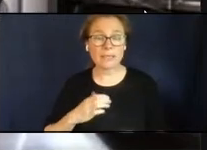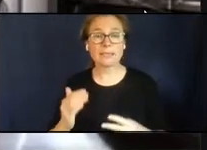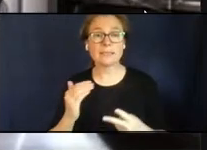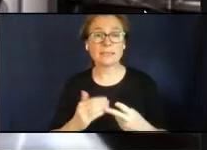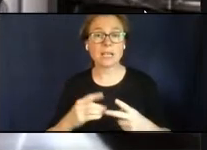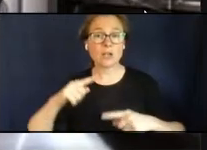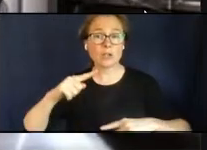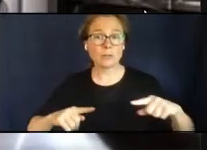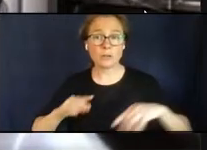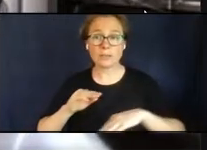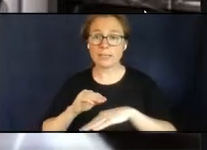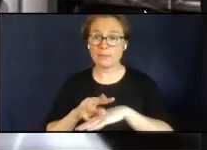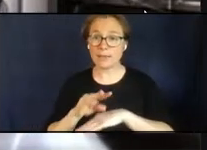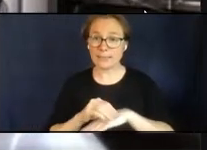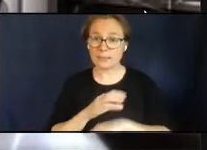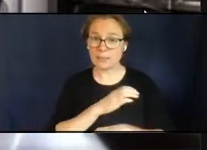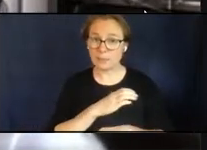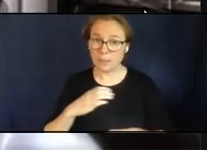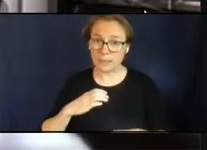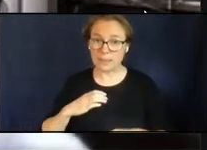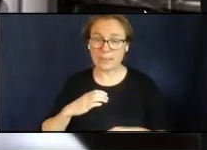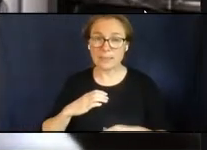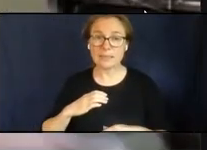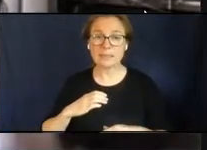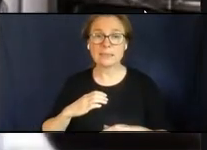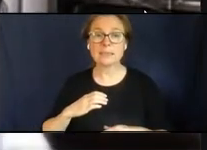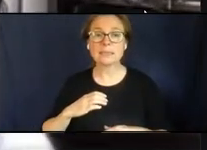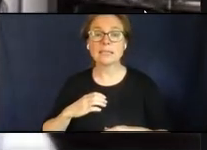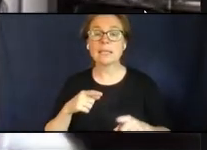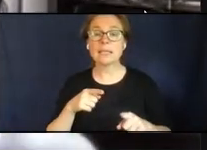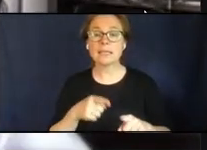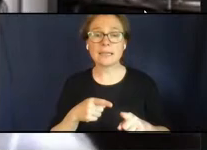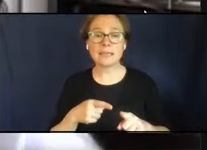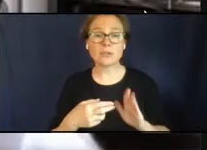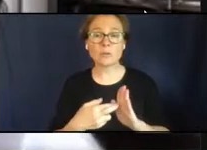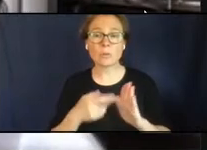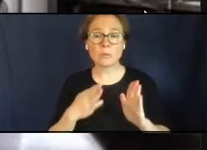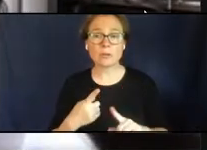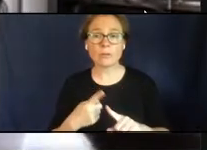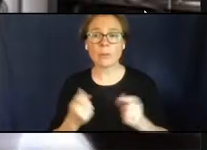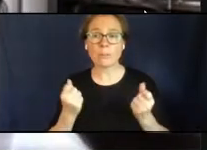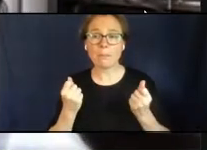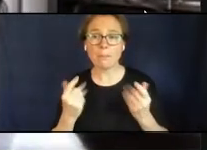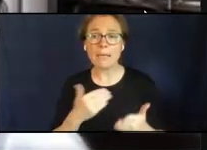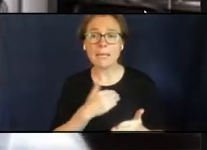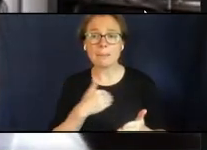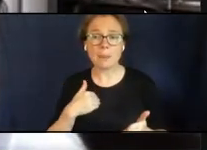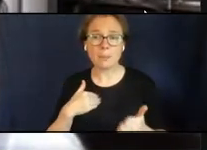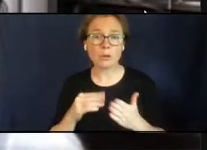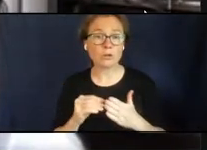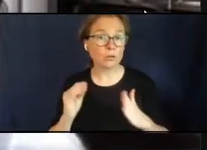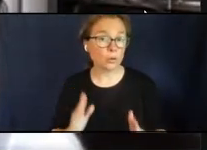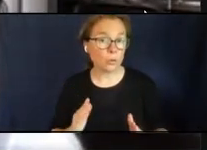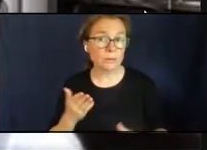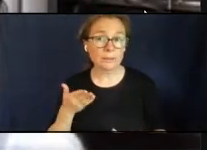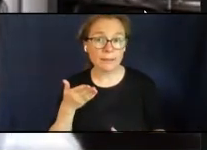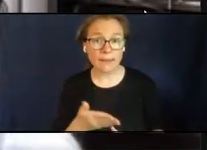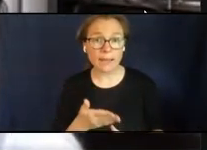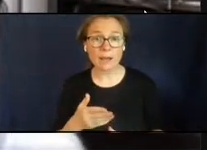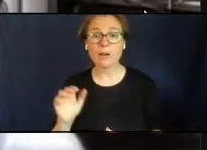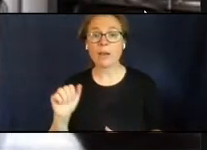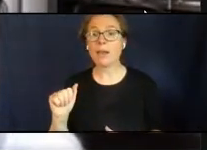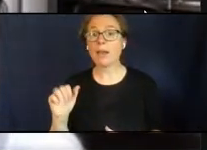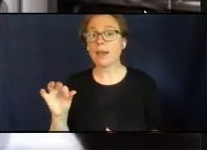advisory committee, which has representation from multiple members, student representation, AFSCME